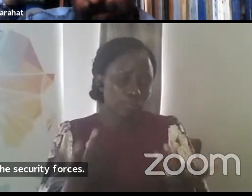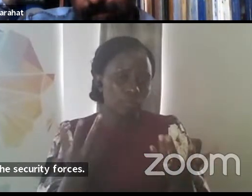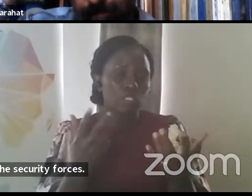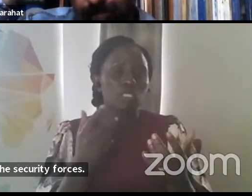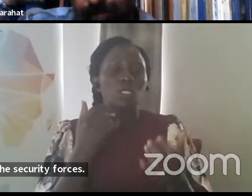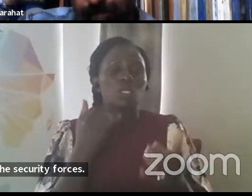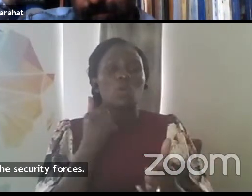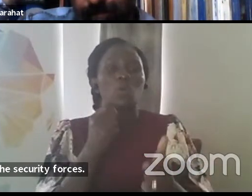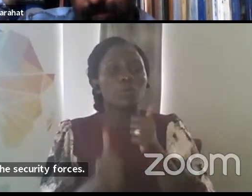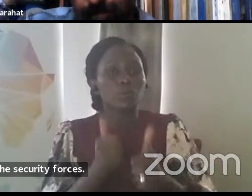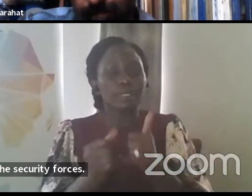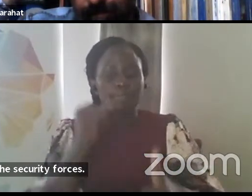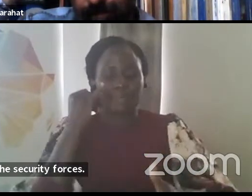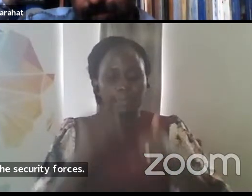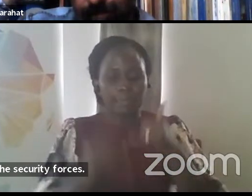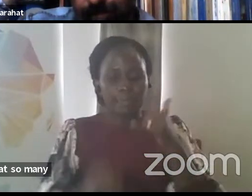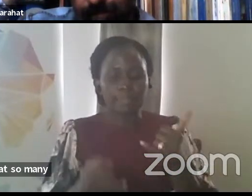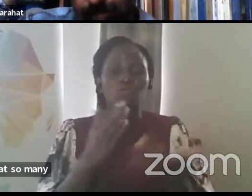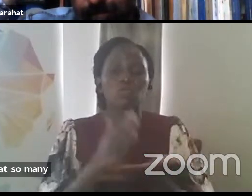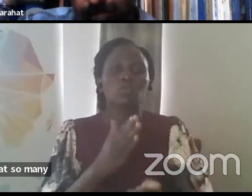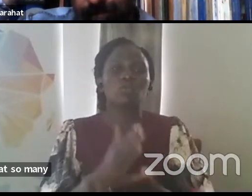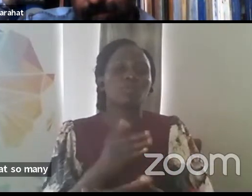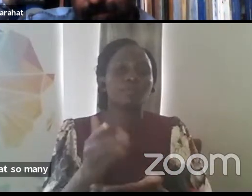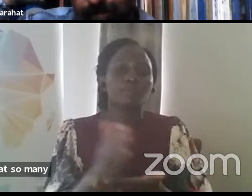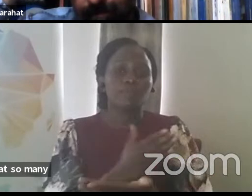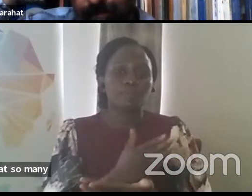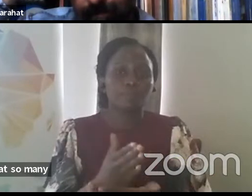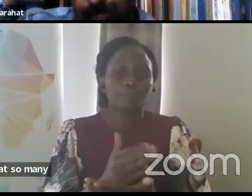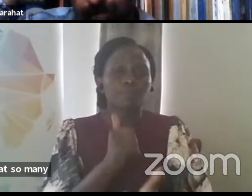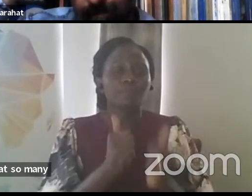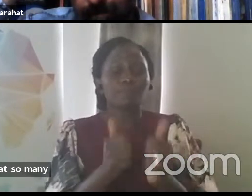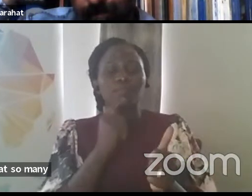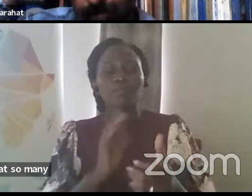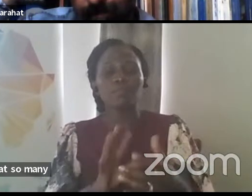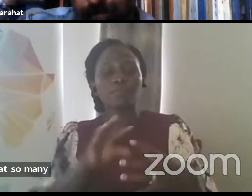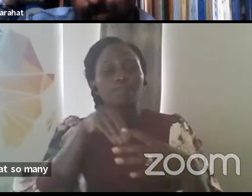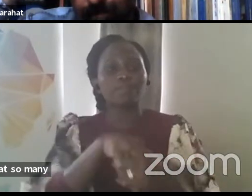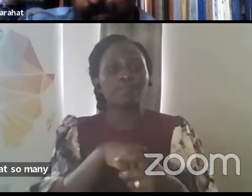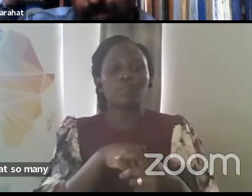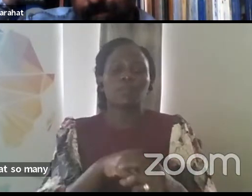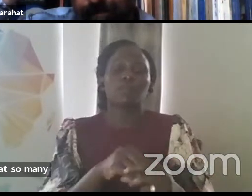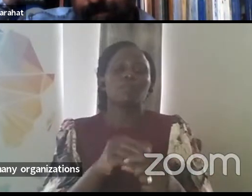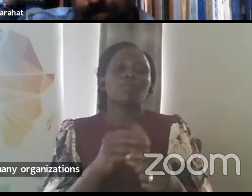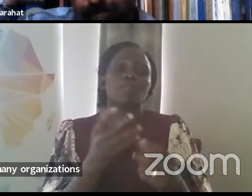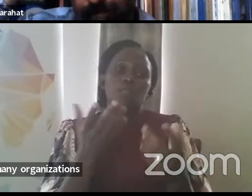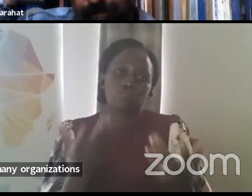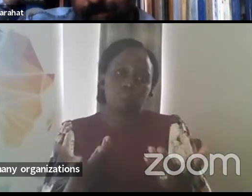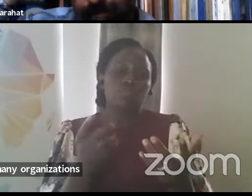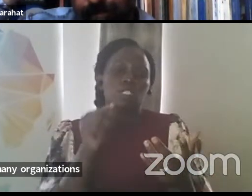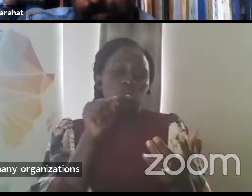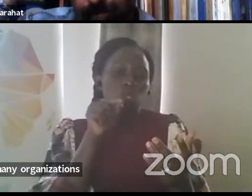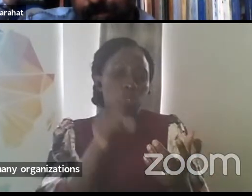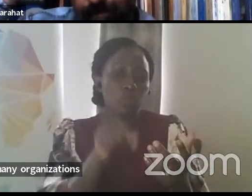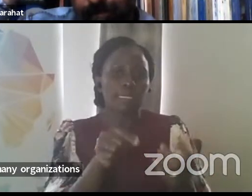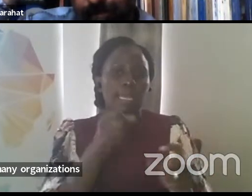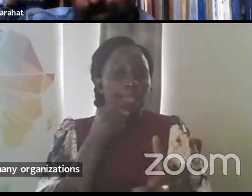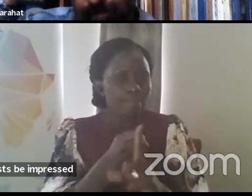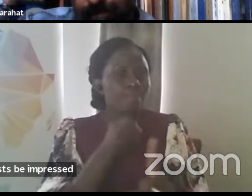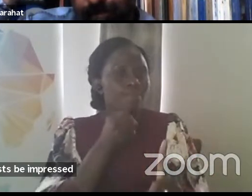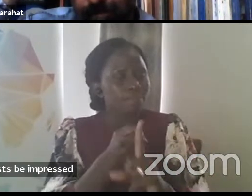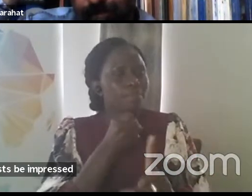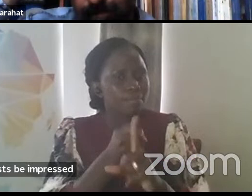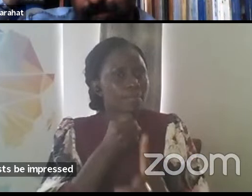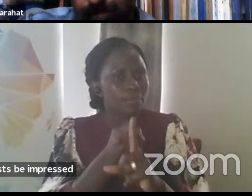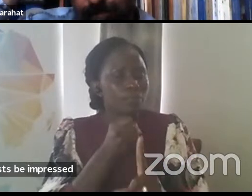up happening is that so many organizations documented cases of those activists being